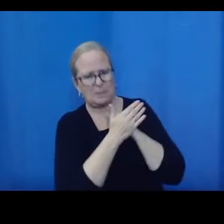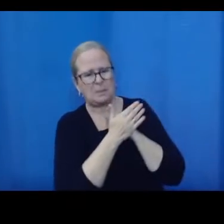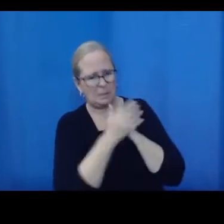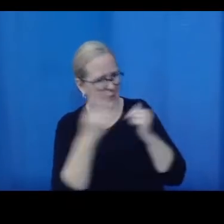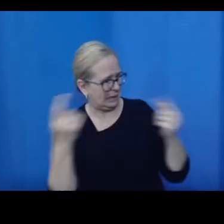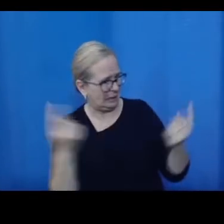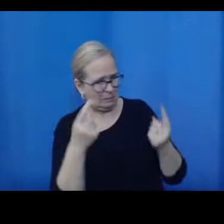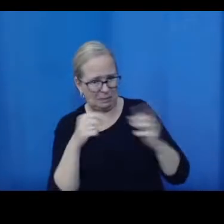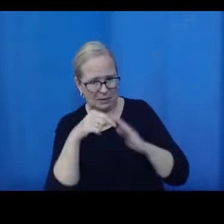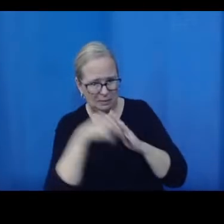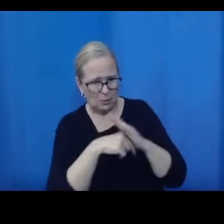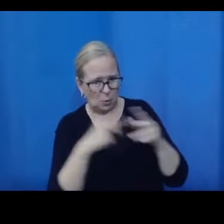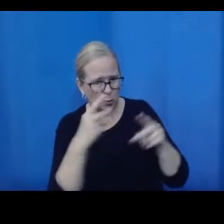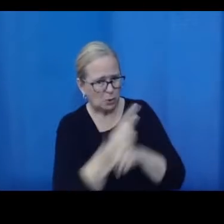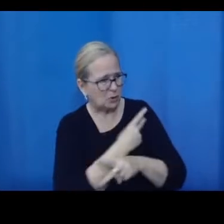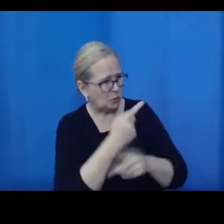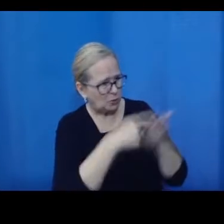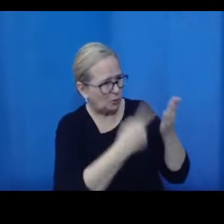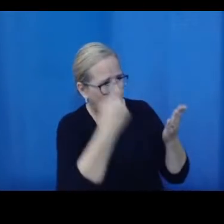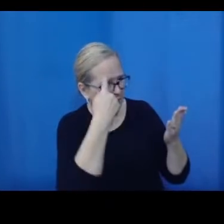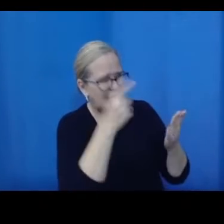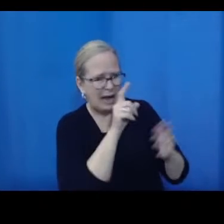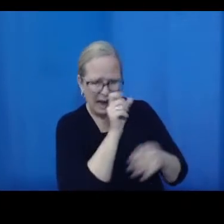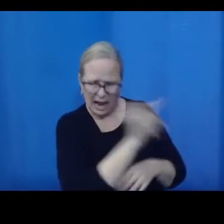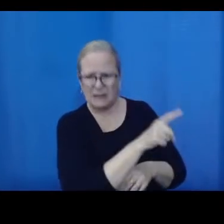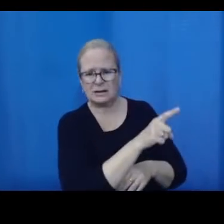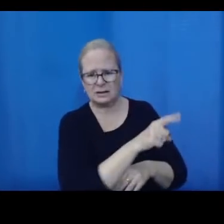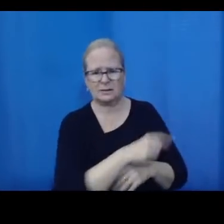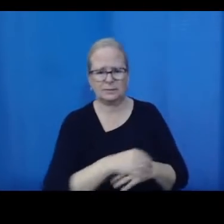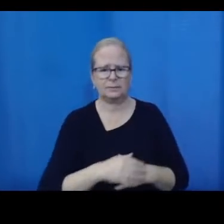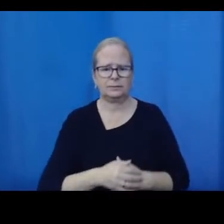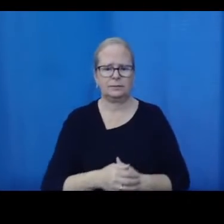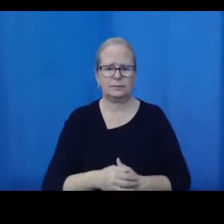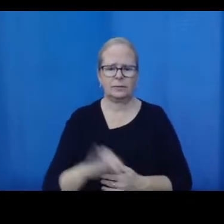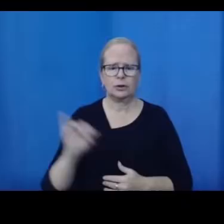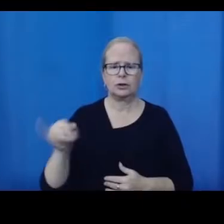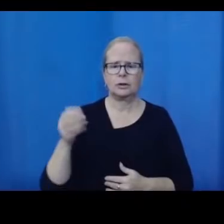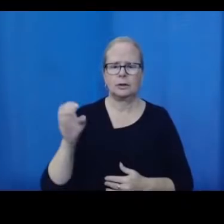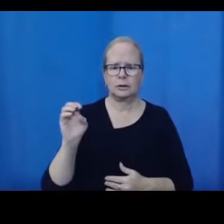Jessie, did you have any thoughts that you wanted to share on that question?